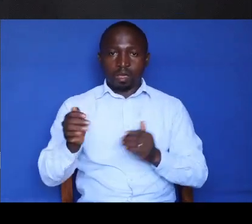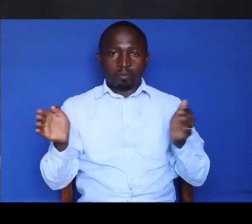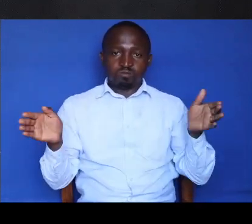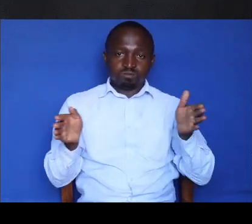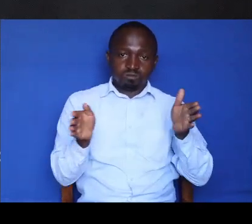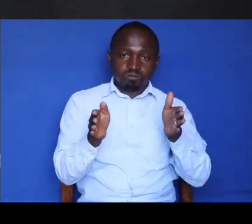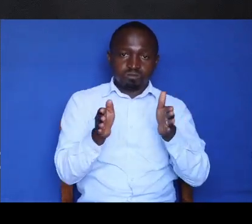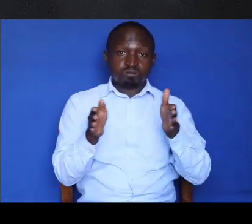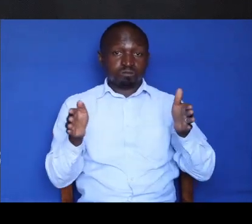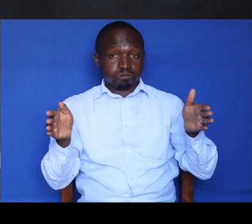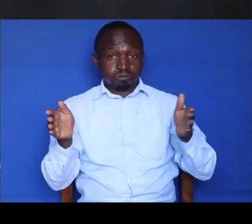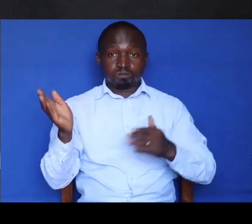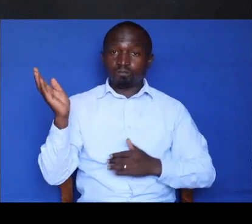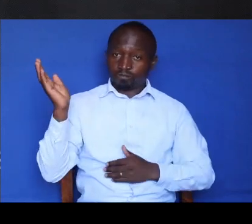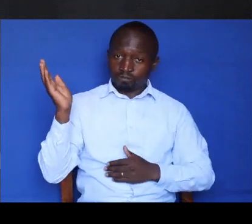meanders.